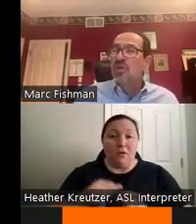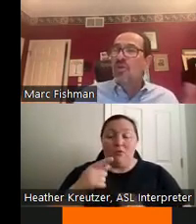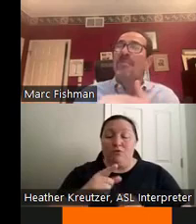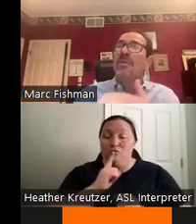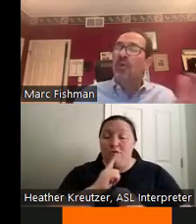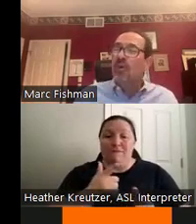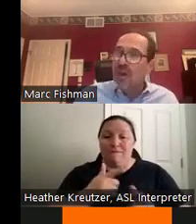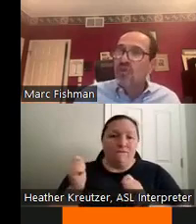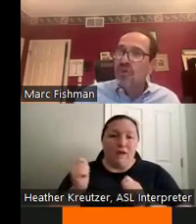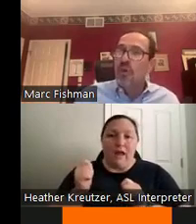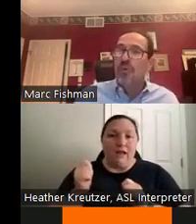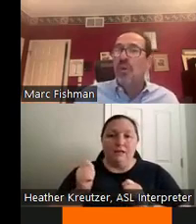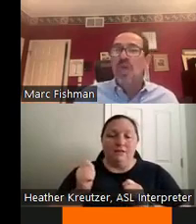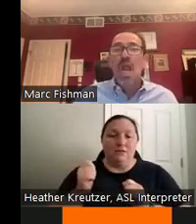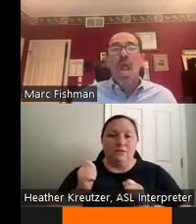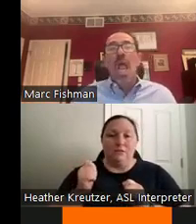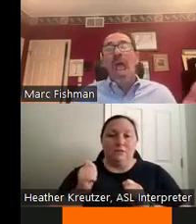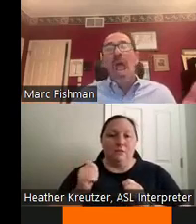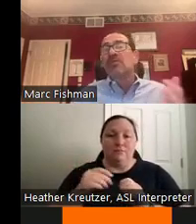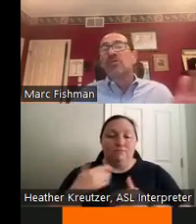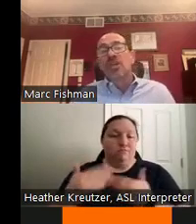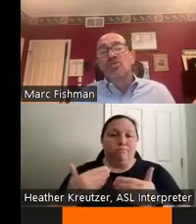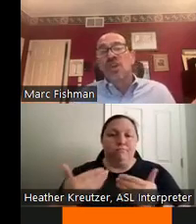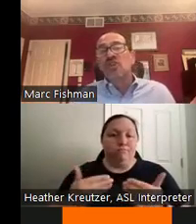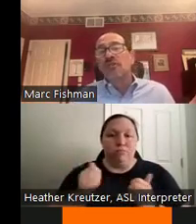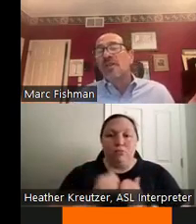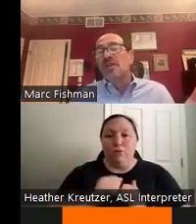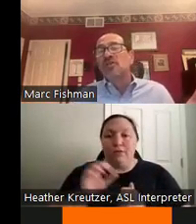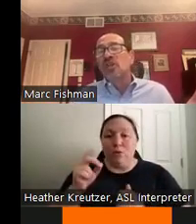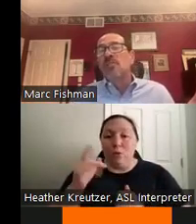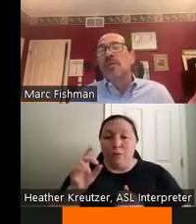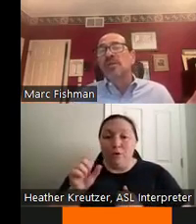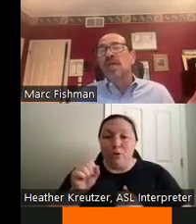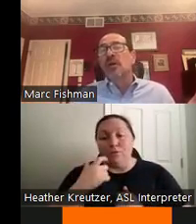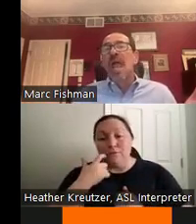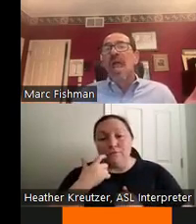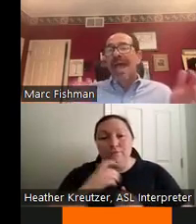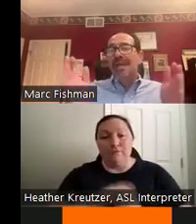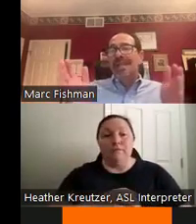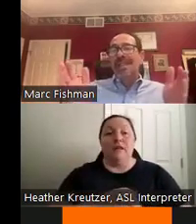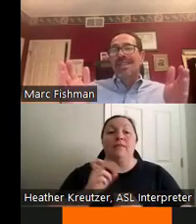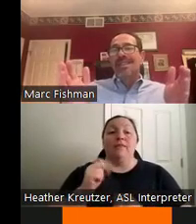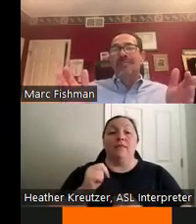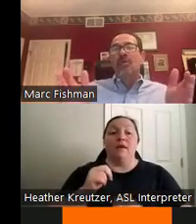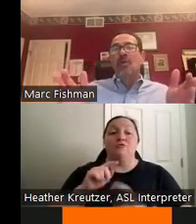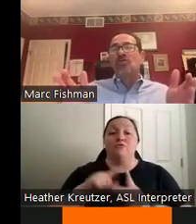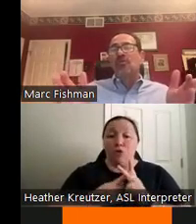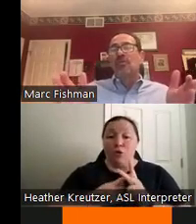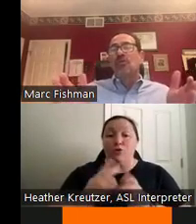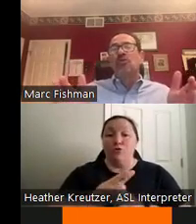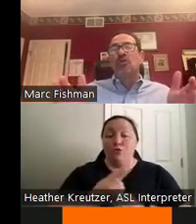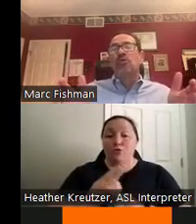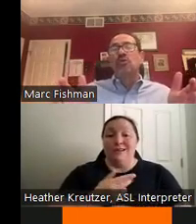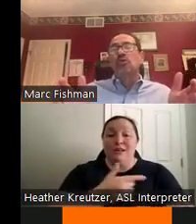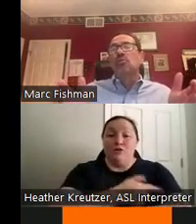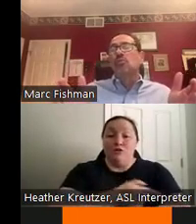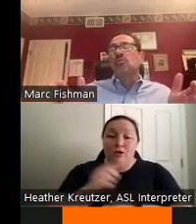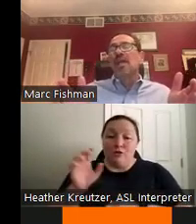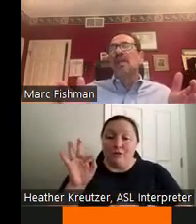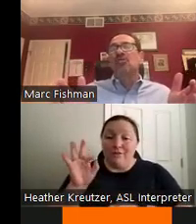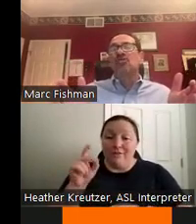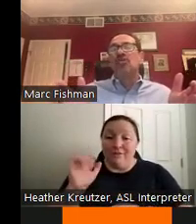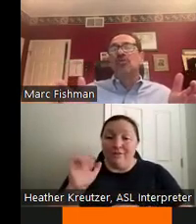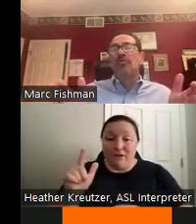rapid progression of opioids, and injection fentanyl 6 months later. And that progression from first use